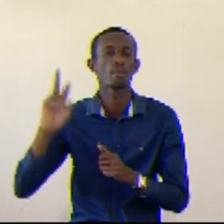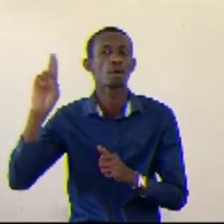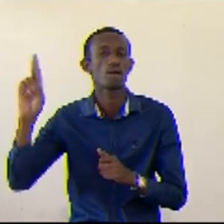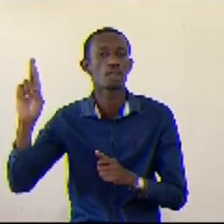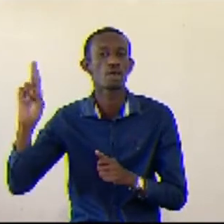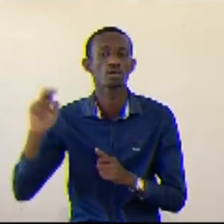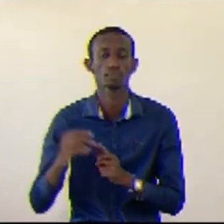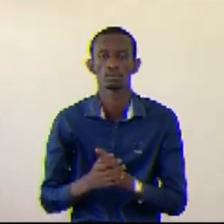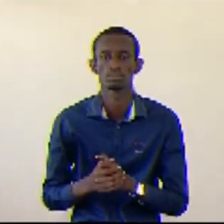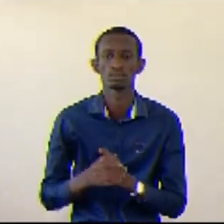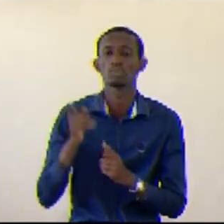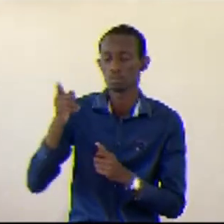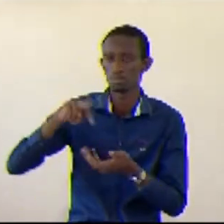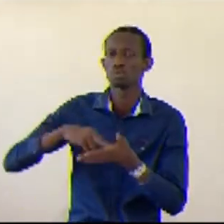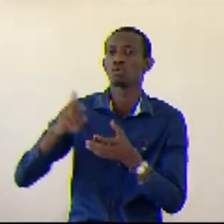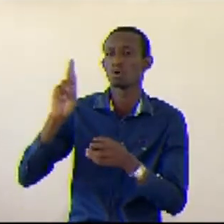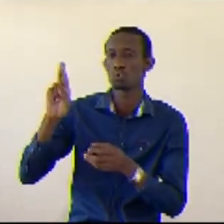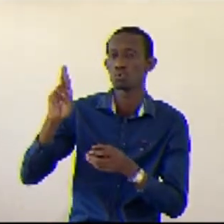means the root is here.